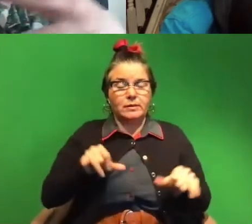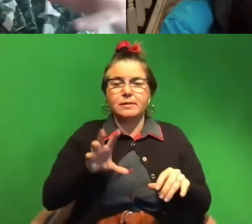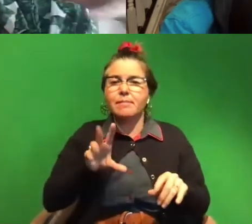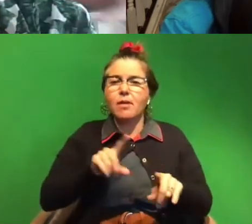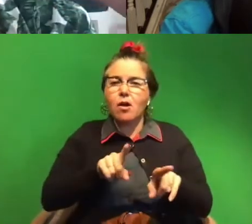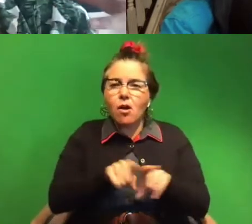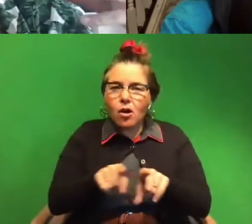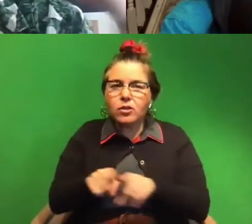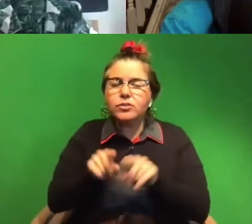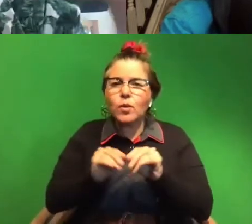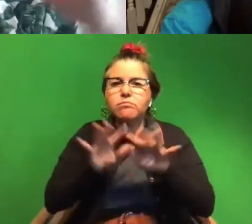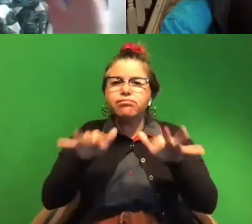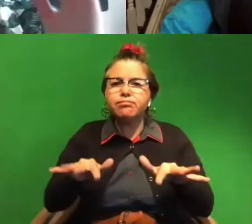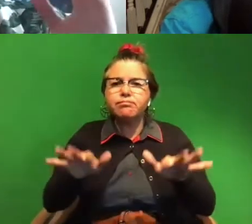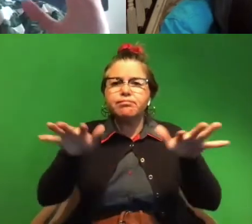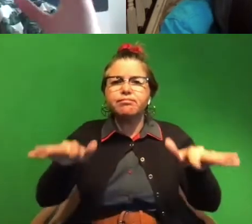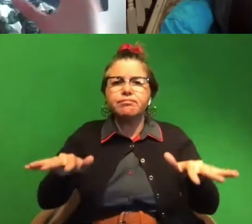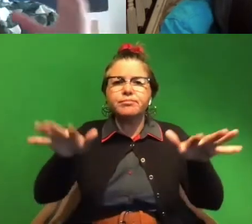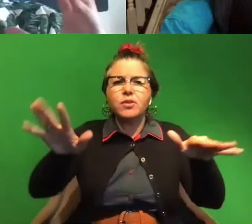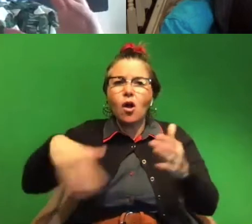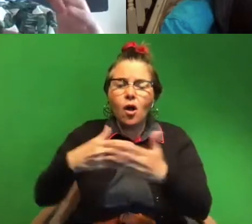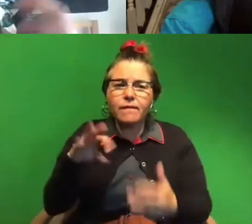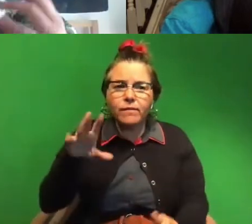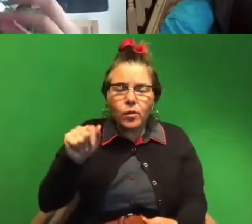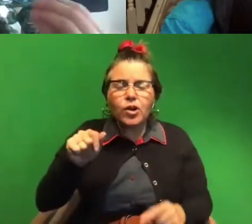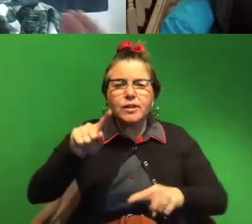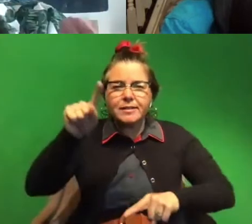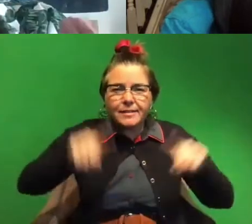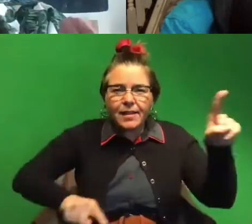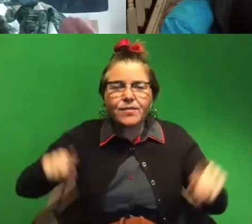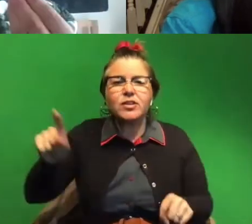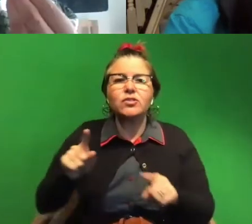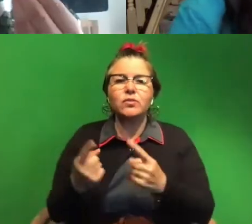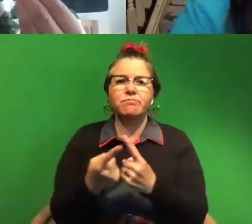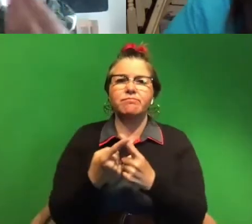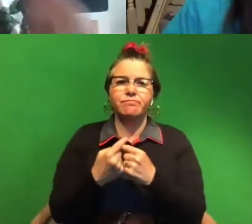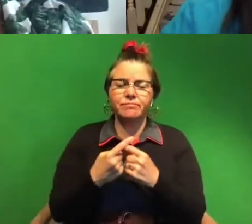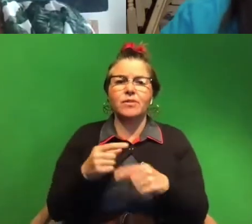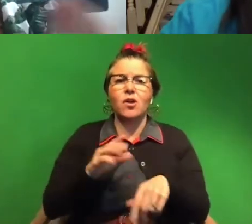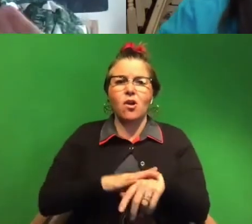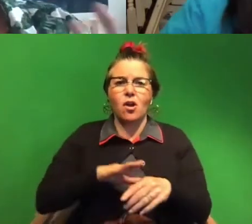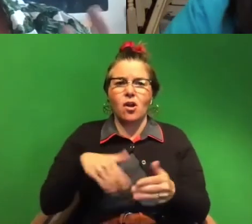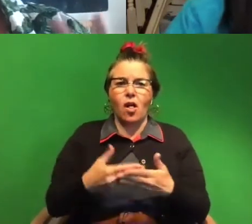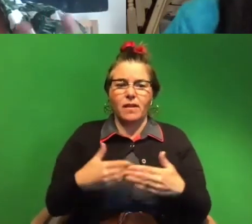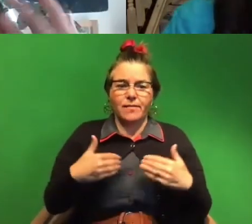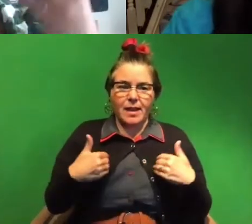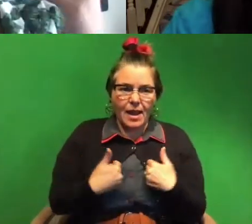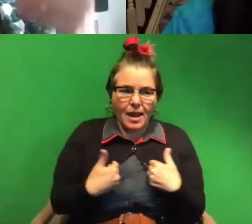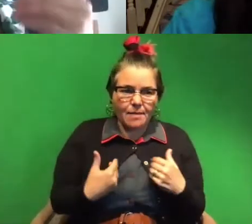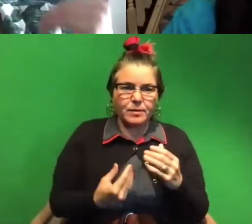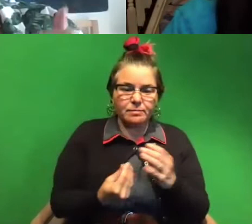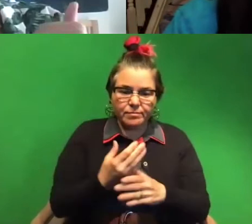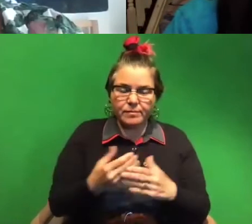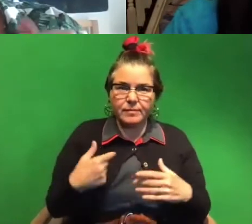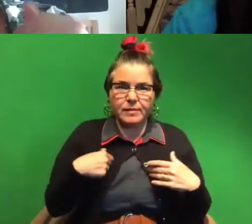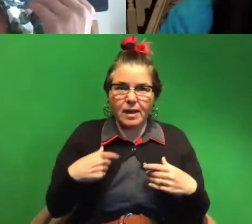ecosystem radiates out. All of Florida's diversity is dependent on all of the critters and all of the wildlife that is